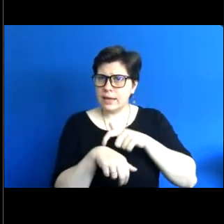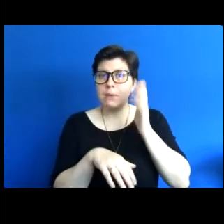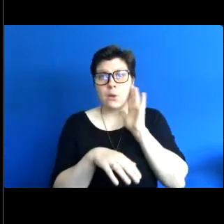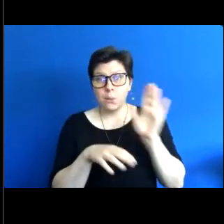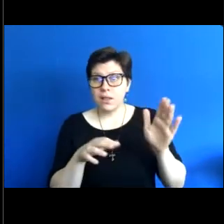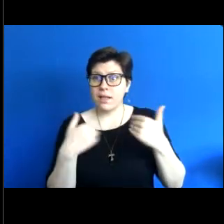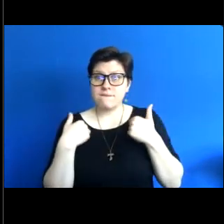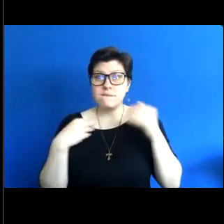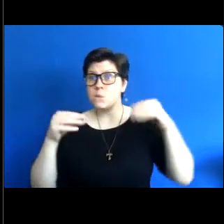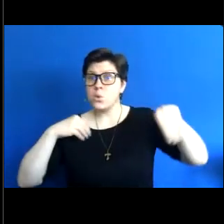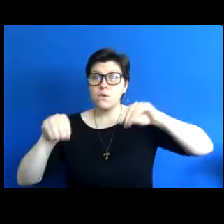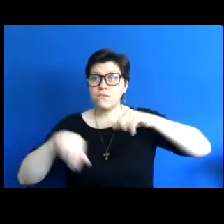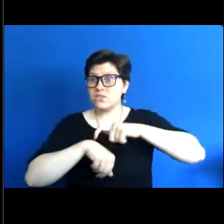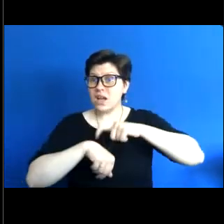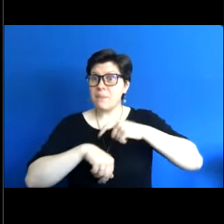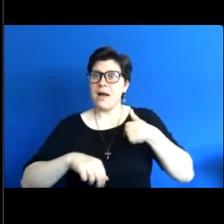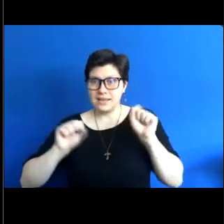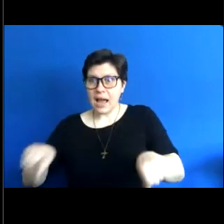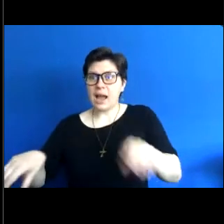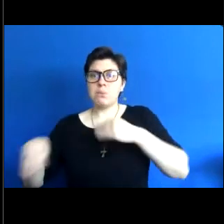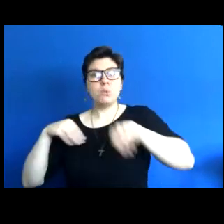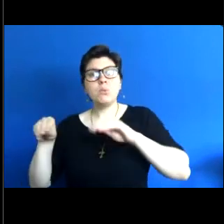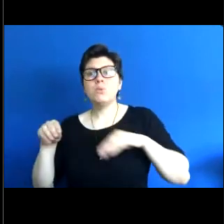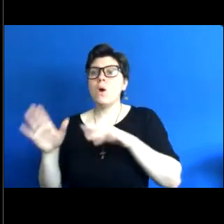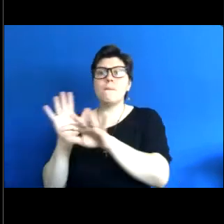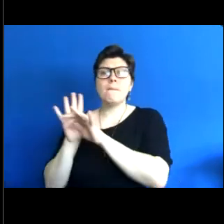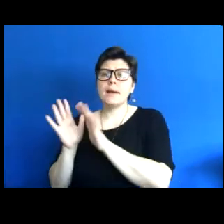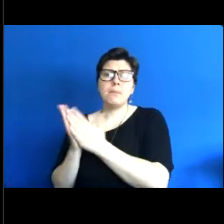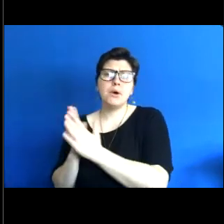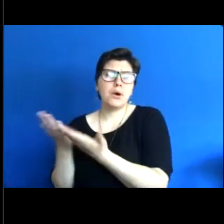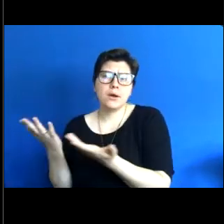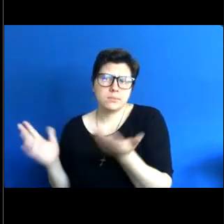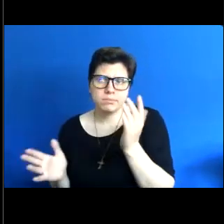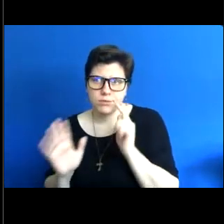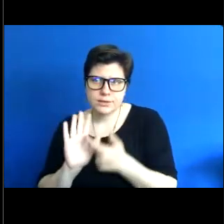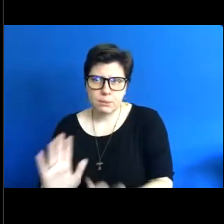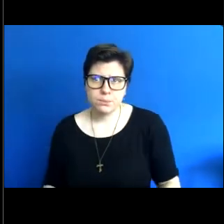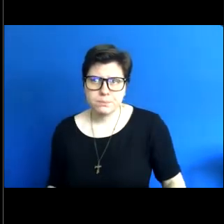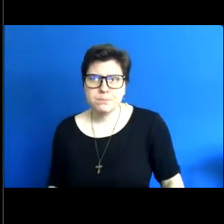able to move around and be able to pick a book we want to read, for example.